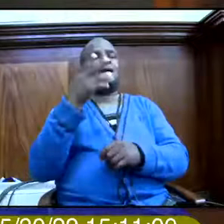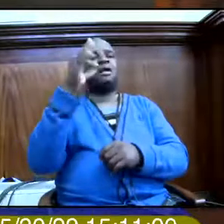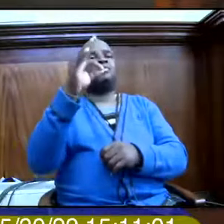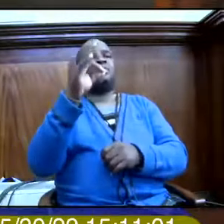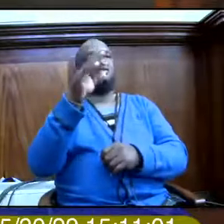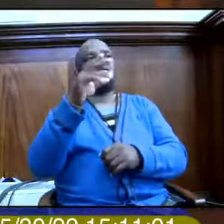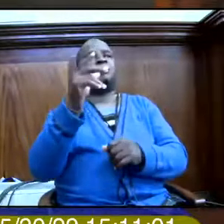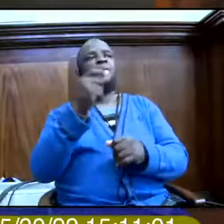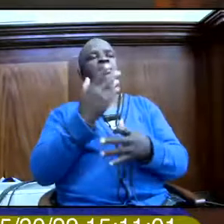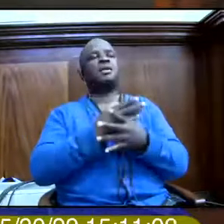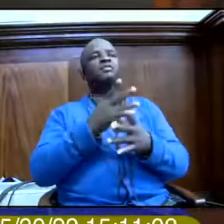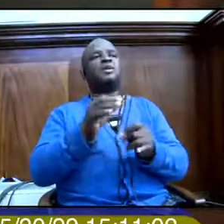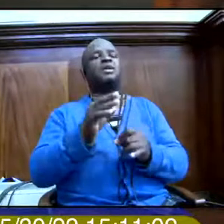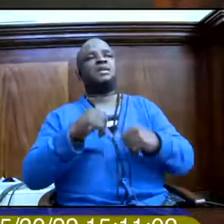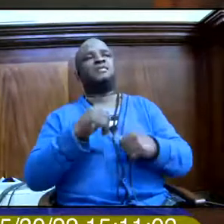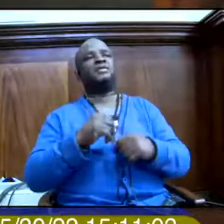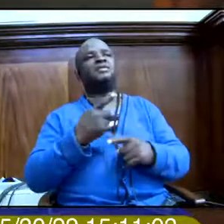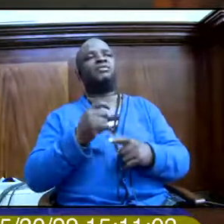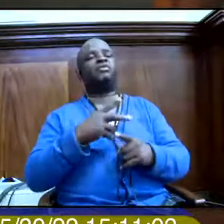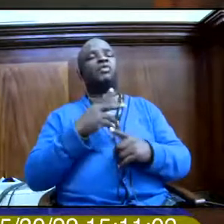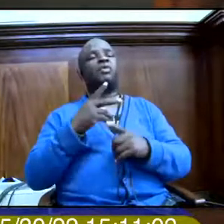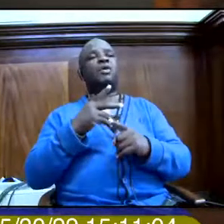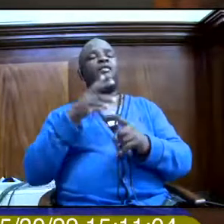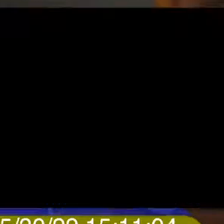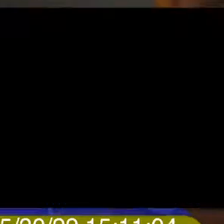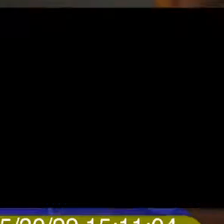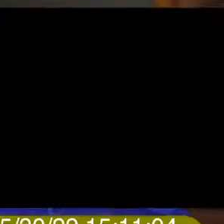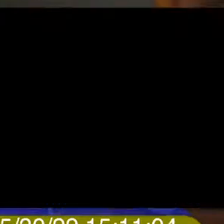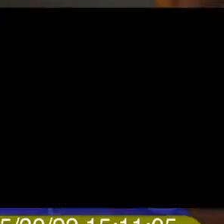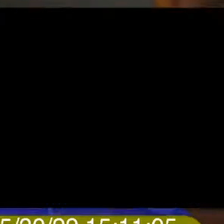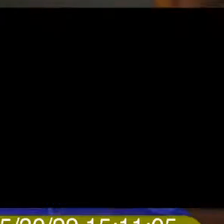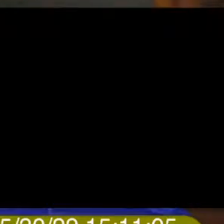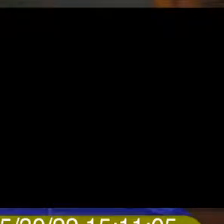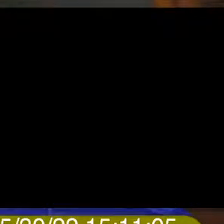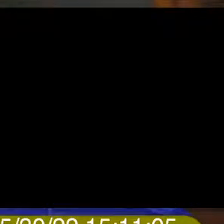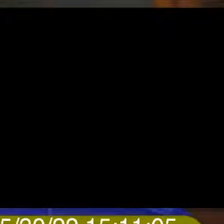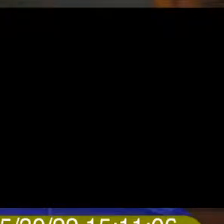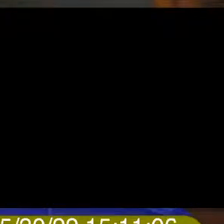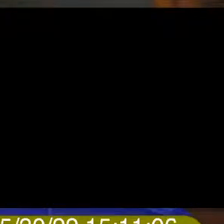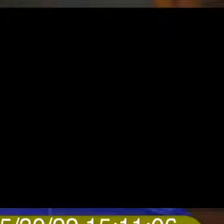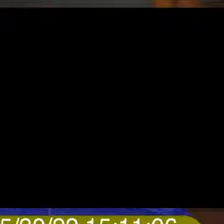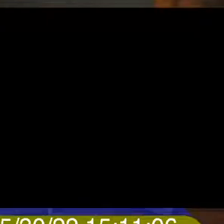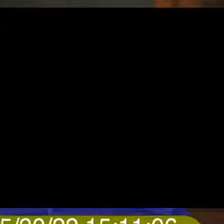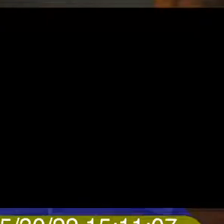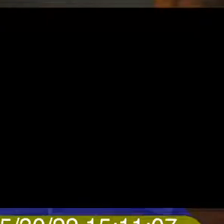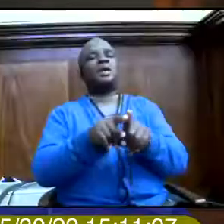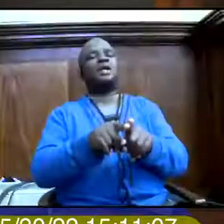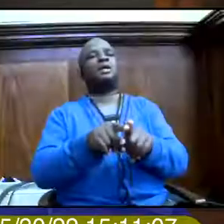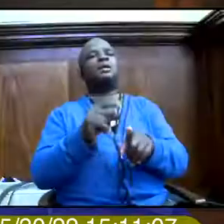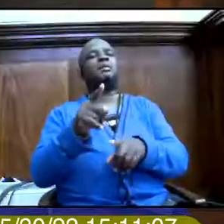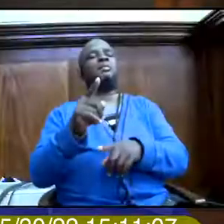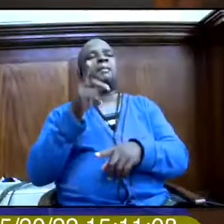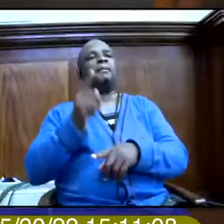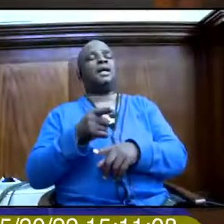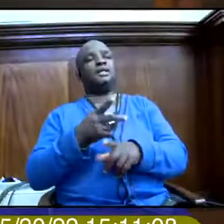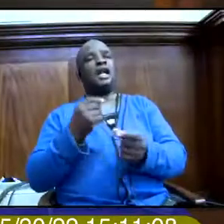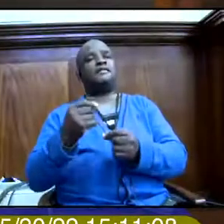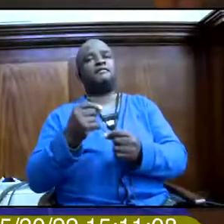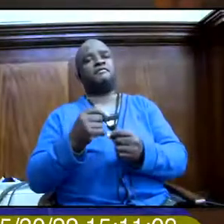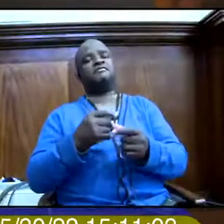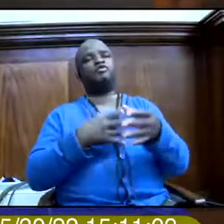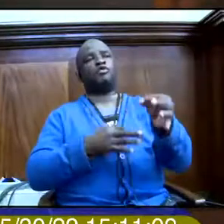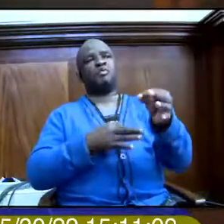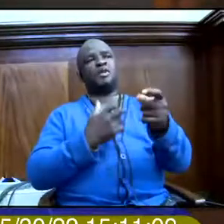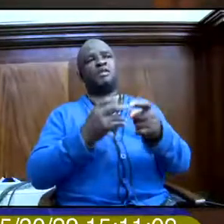activists to impose the holding equilate as if it were an explicit requirement of labor